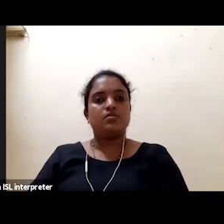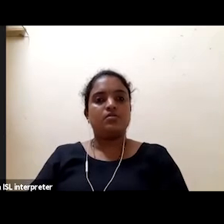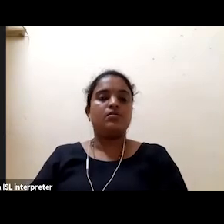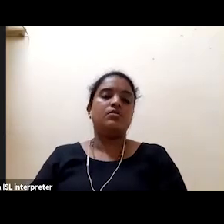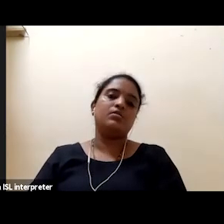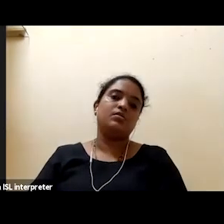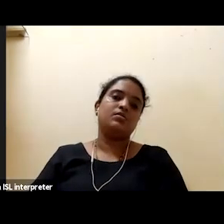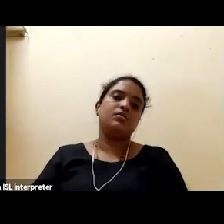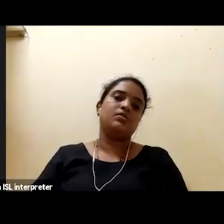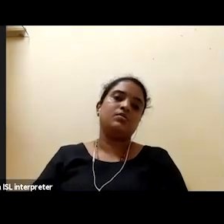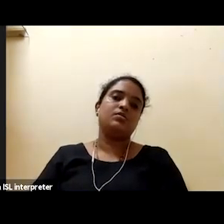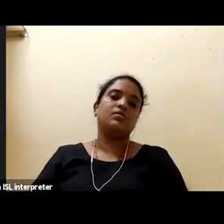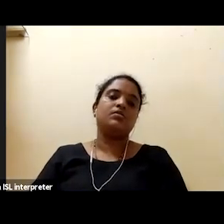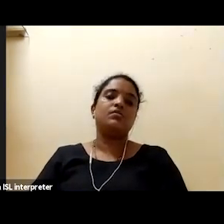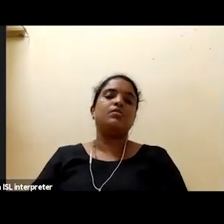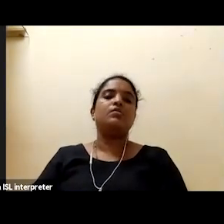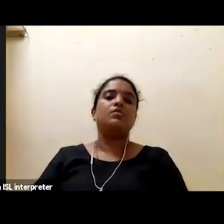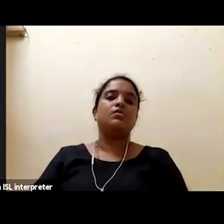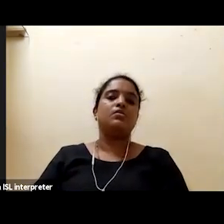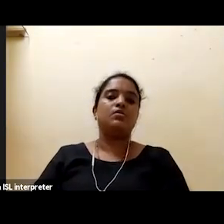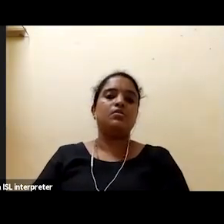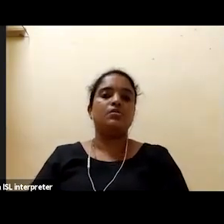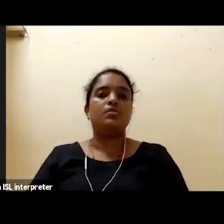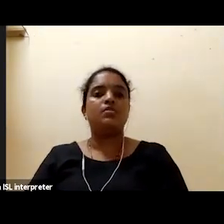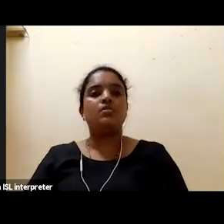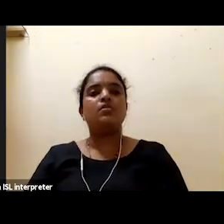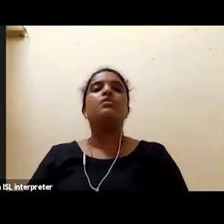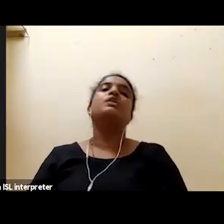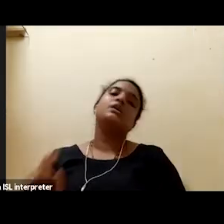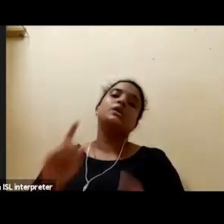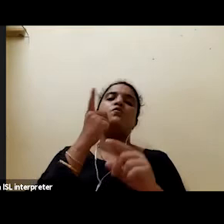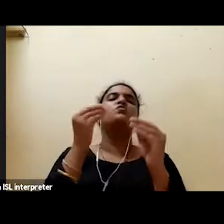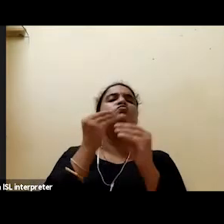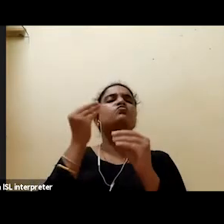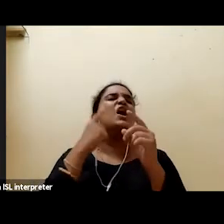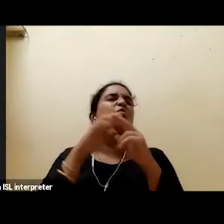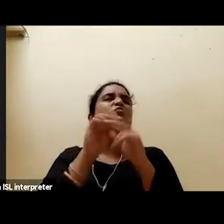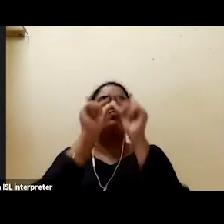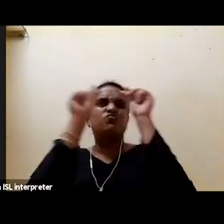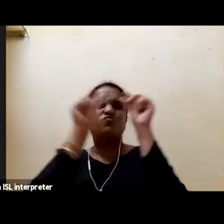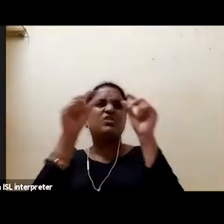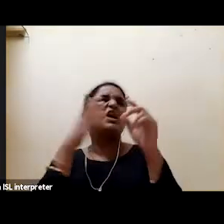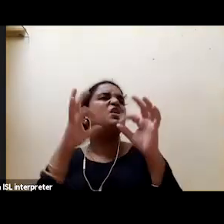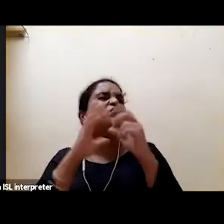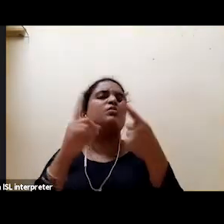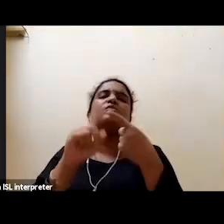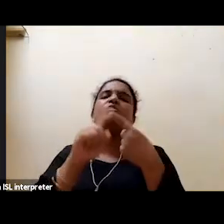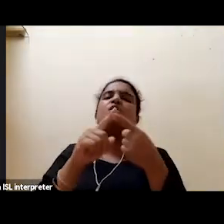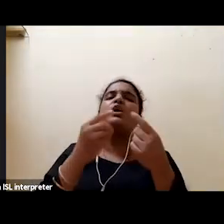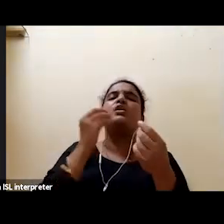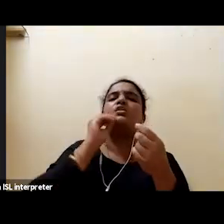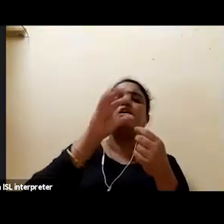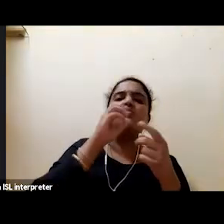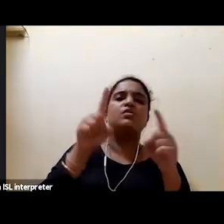things that I already spoke about. So the first few words are all important. Provide valuable information below so people click